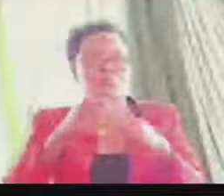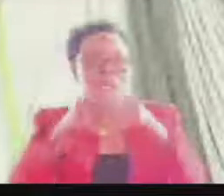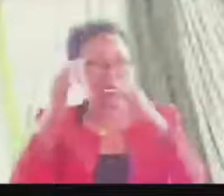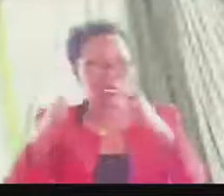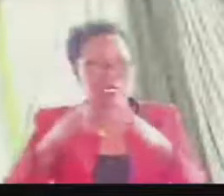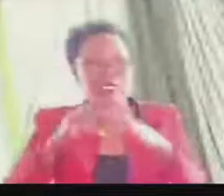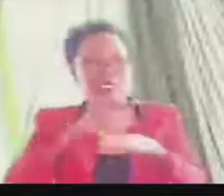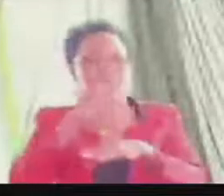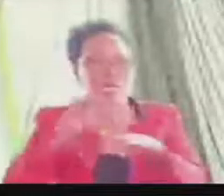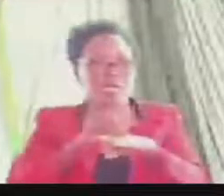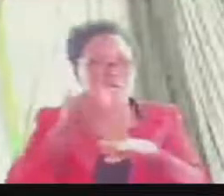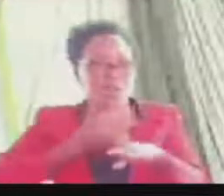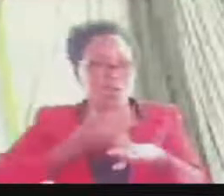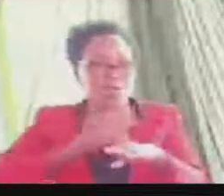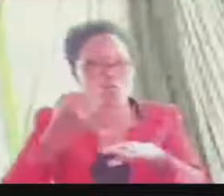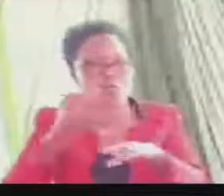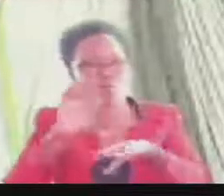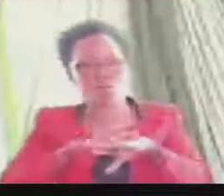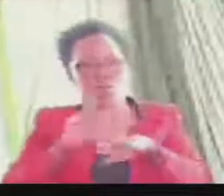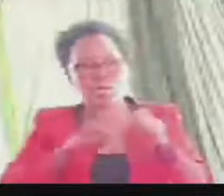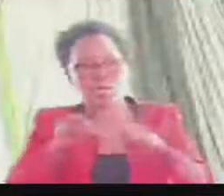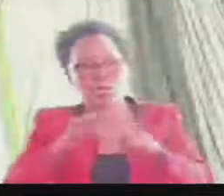other